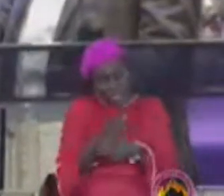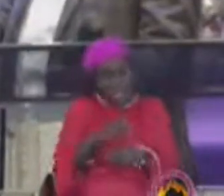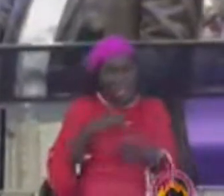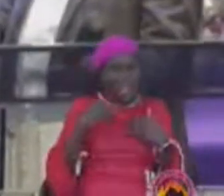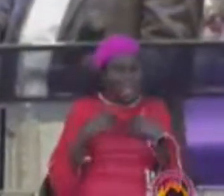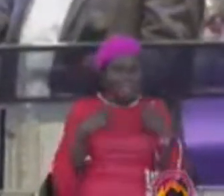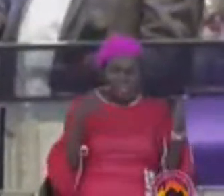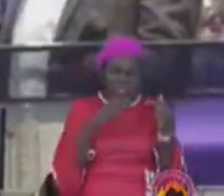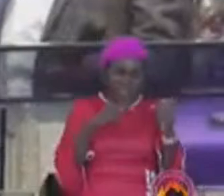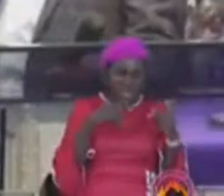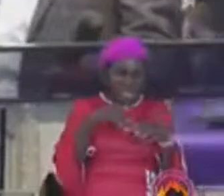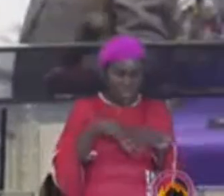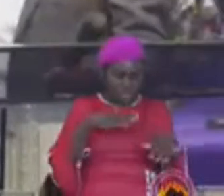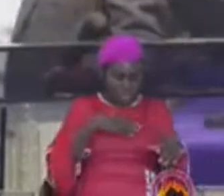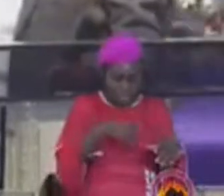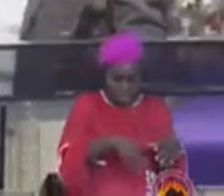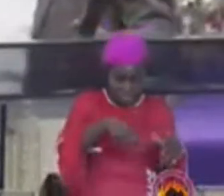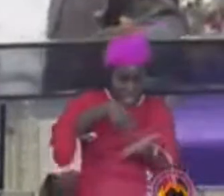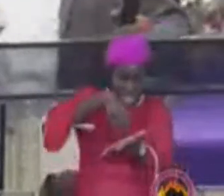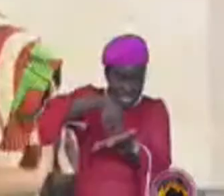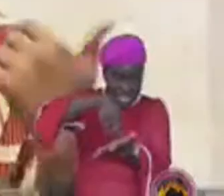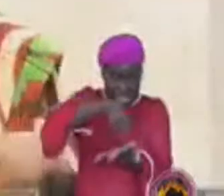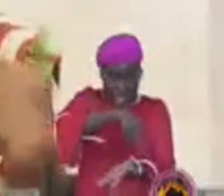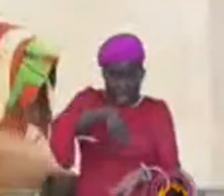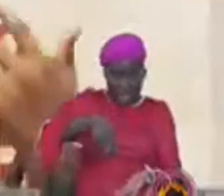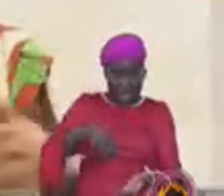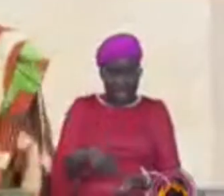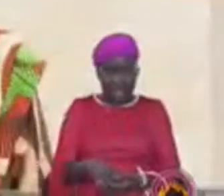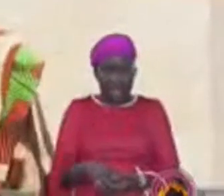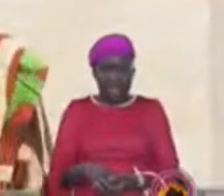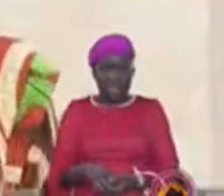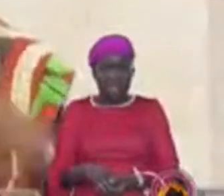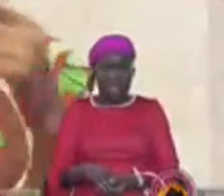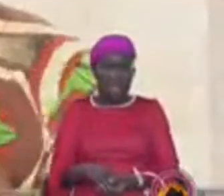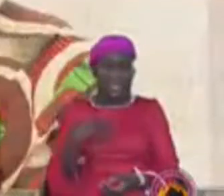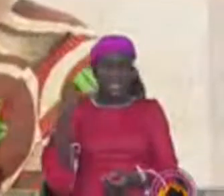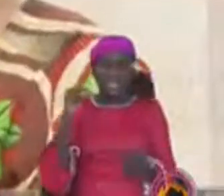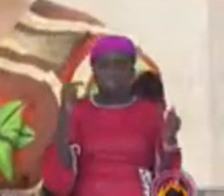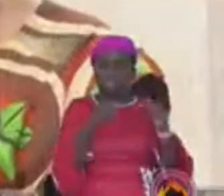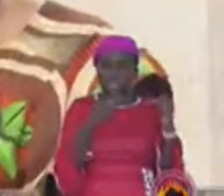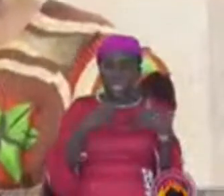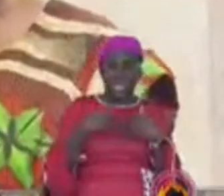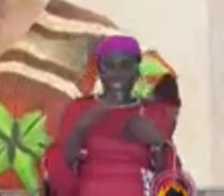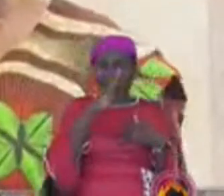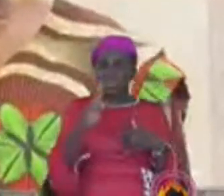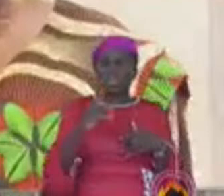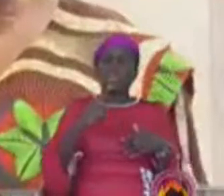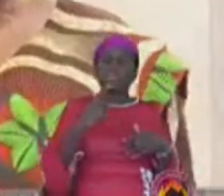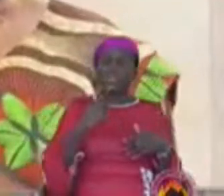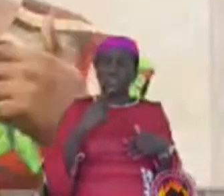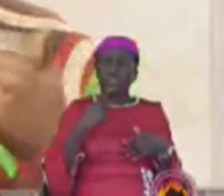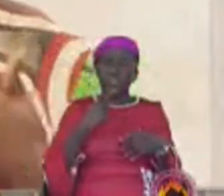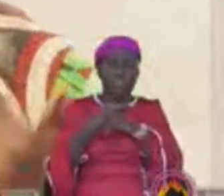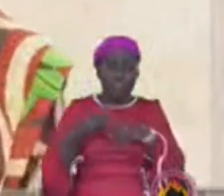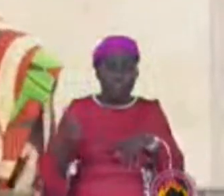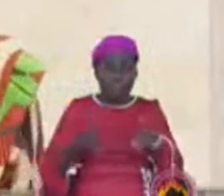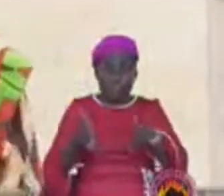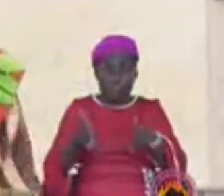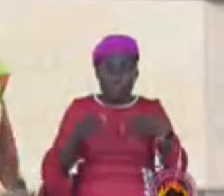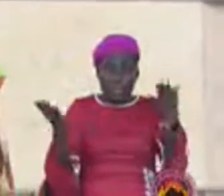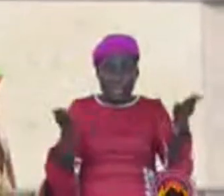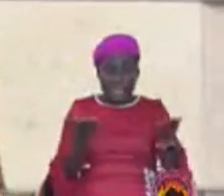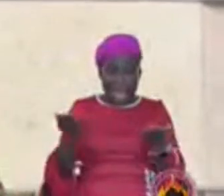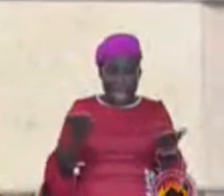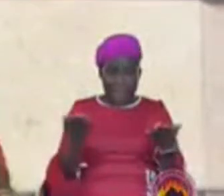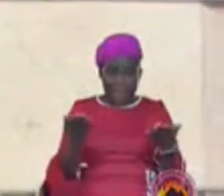climbed the stairs. After climbing like 3 or 4 stairs, the pain as it's excruciating. But this during the service this evening, when the GO was